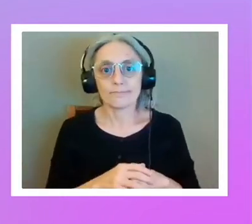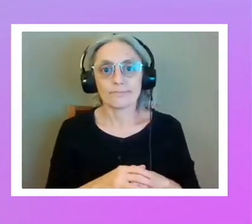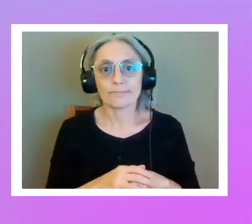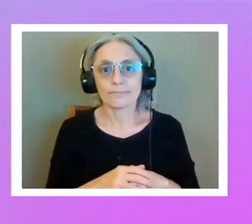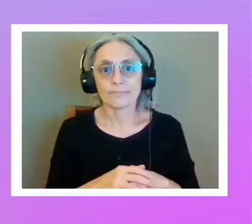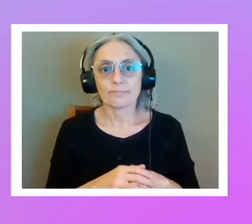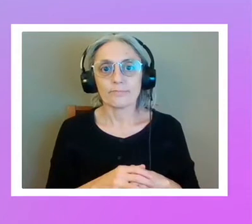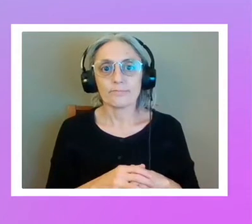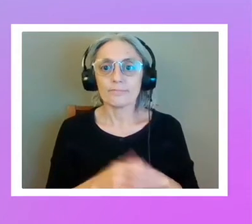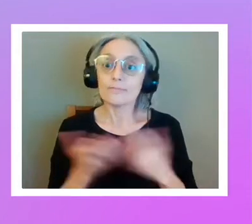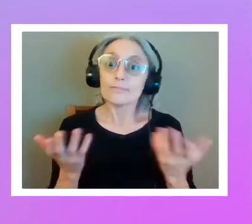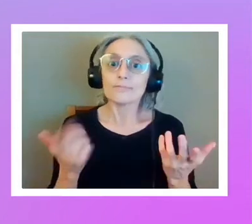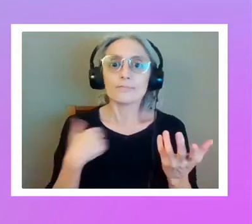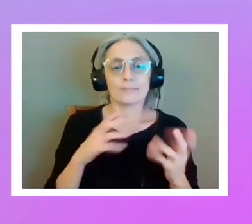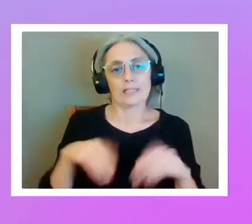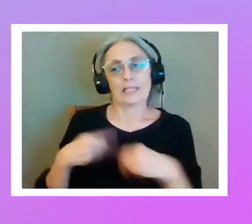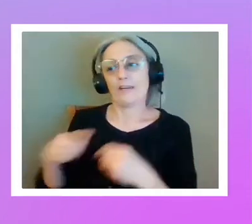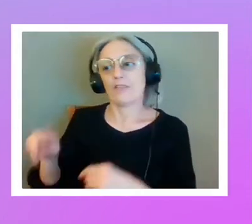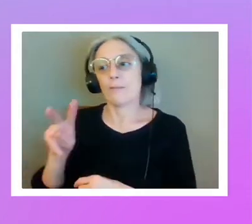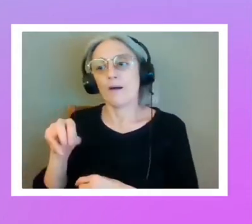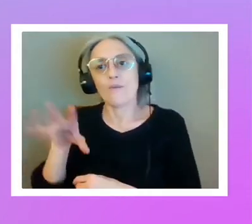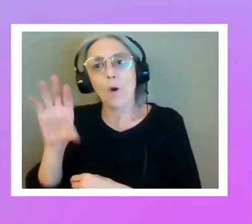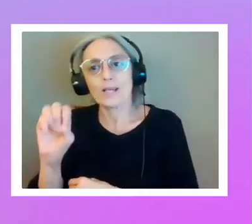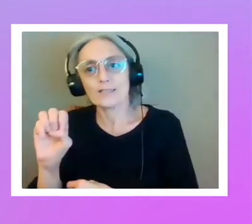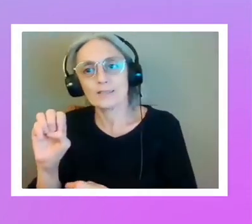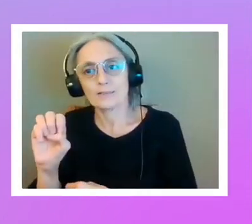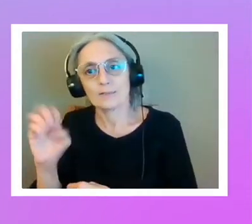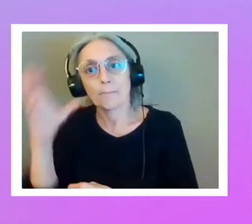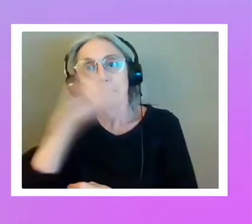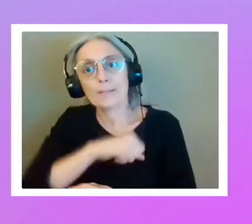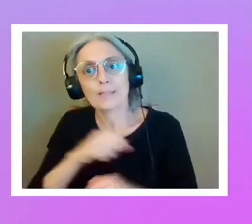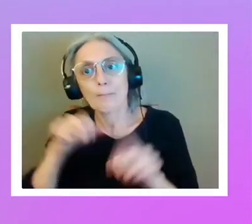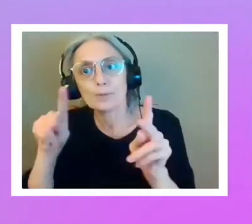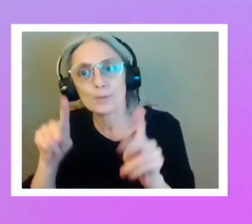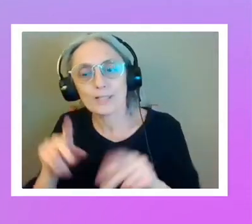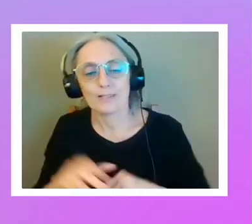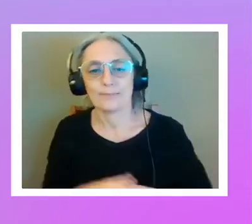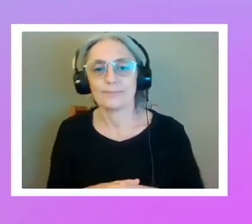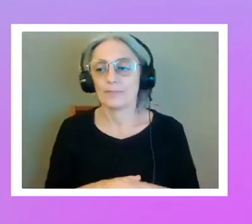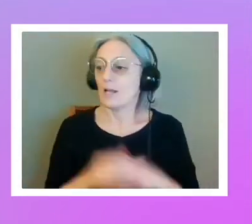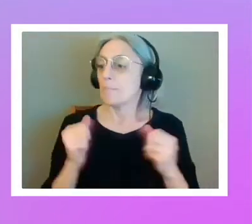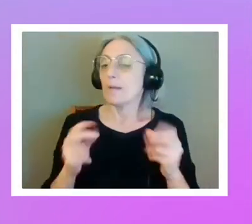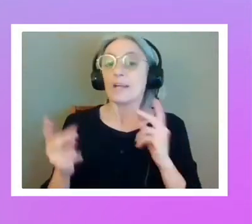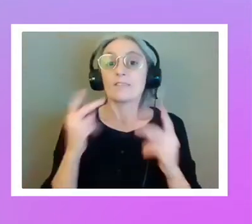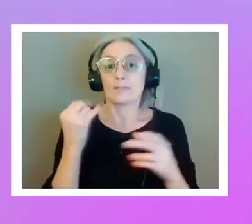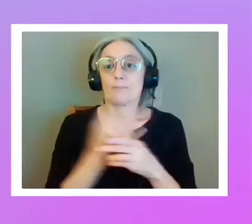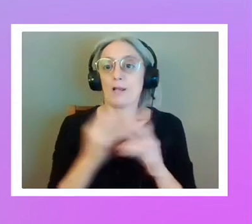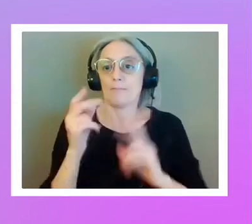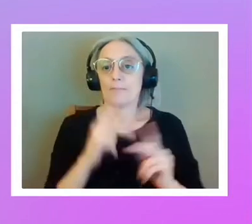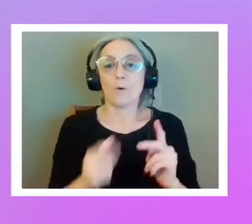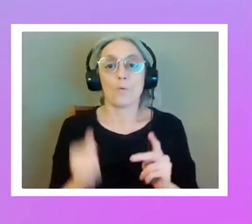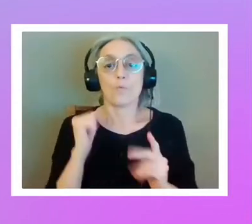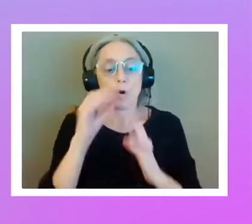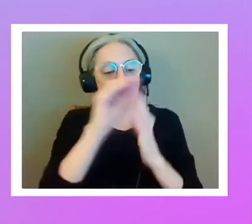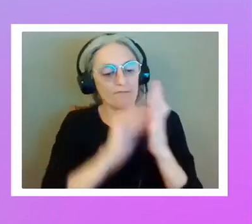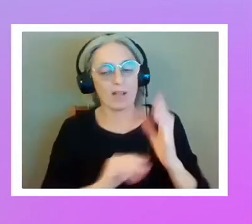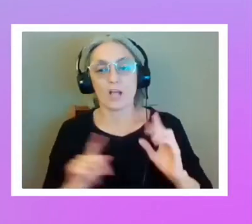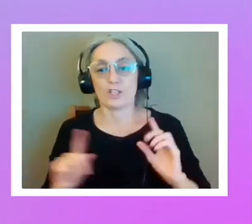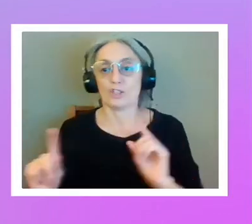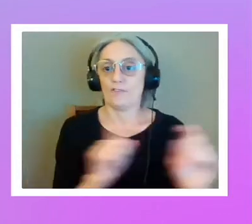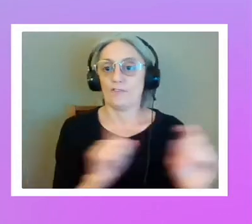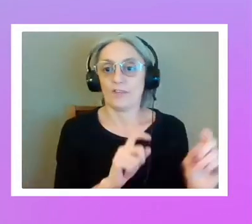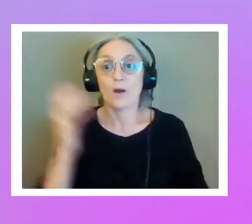give them a voice. Many visually impaired people do not take surveys because the buttons are not labeled or not